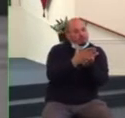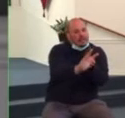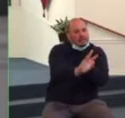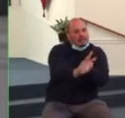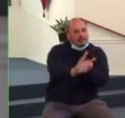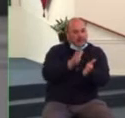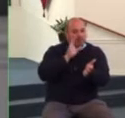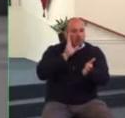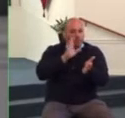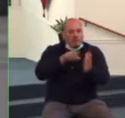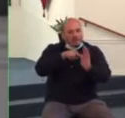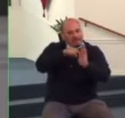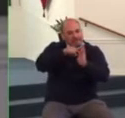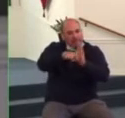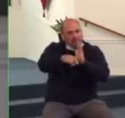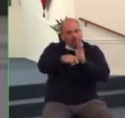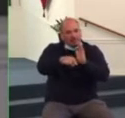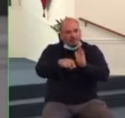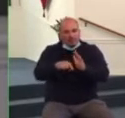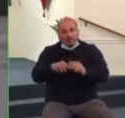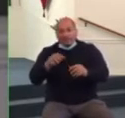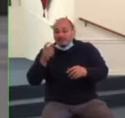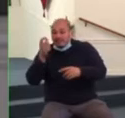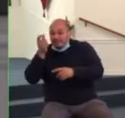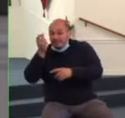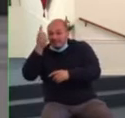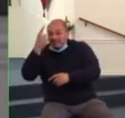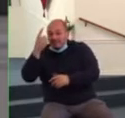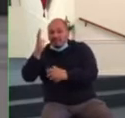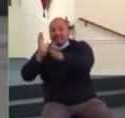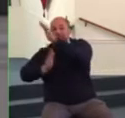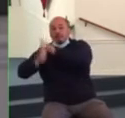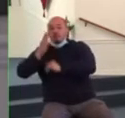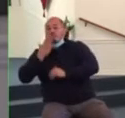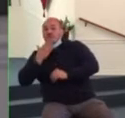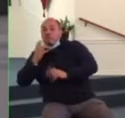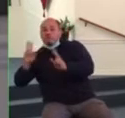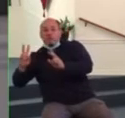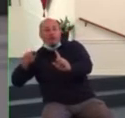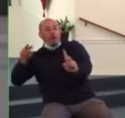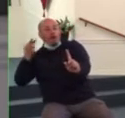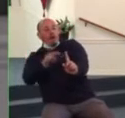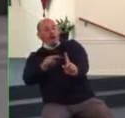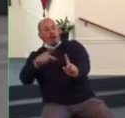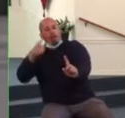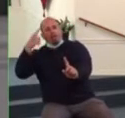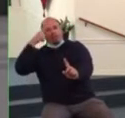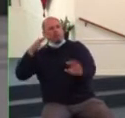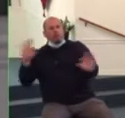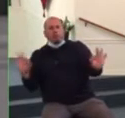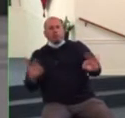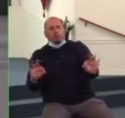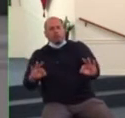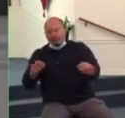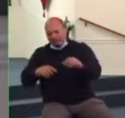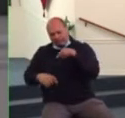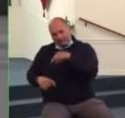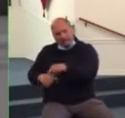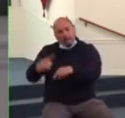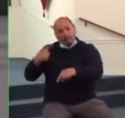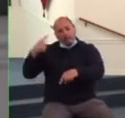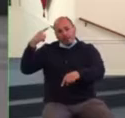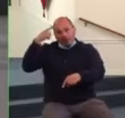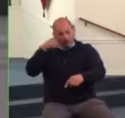what ancient Jews expected would happen to their Messiah. They thought he would come and conquer their Roman overlords,